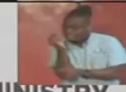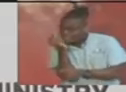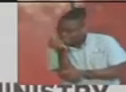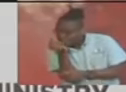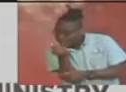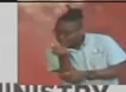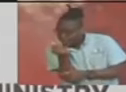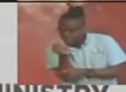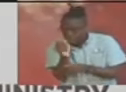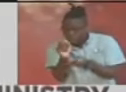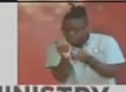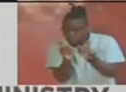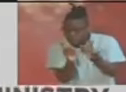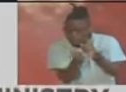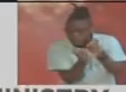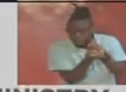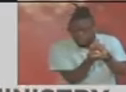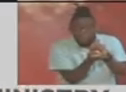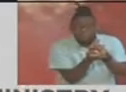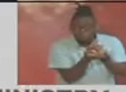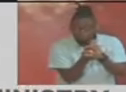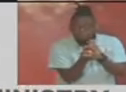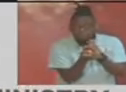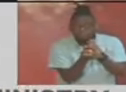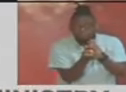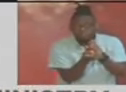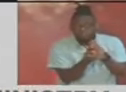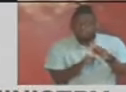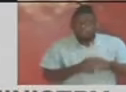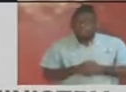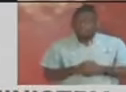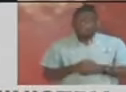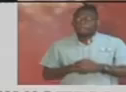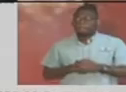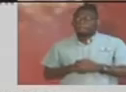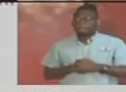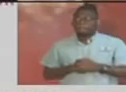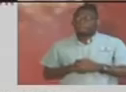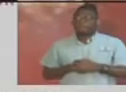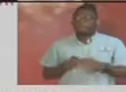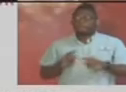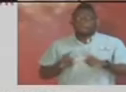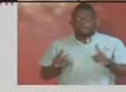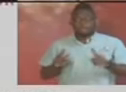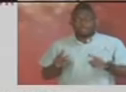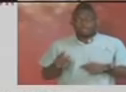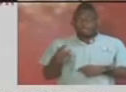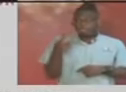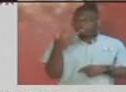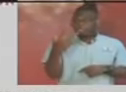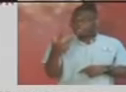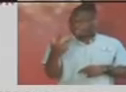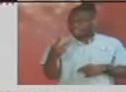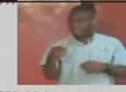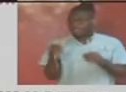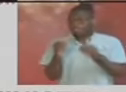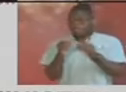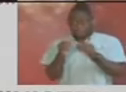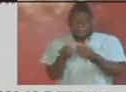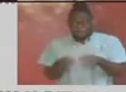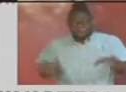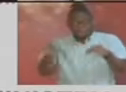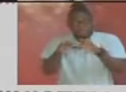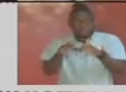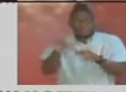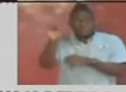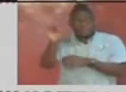difference makes a change or a mutation. It's called a variant. But the three that are most important are the UK variant, the South African, and